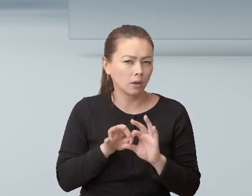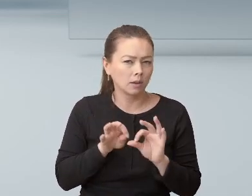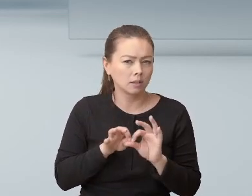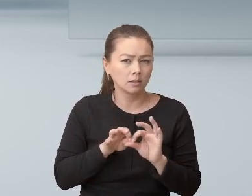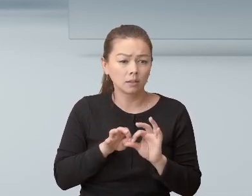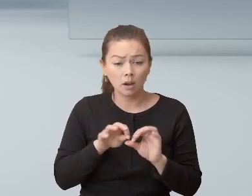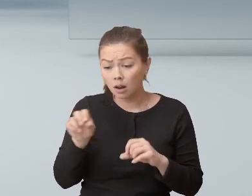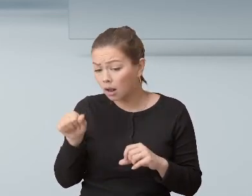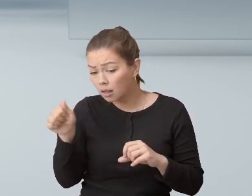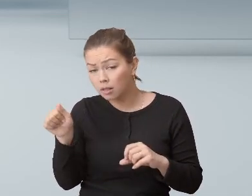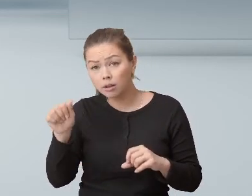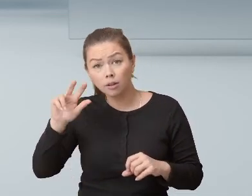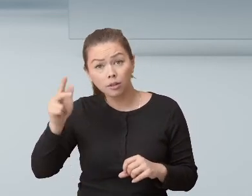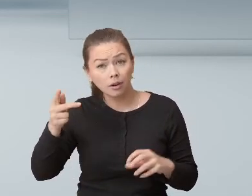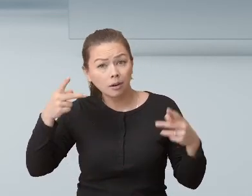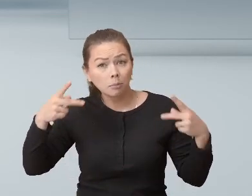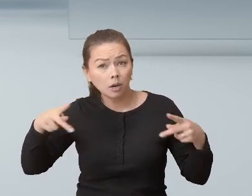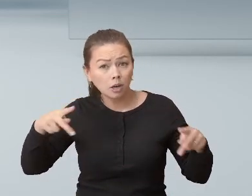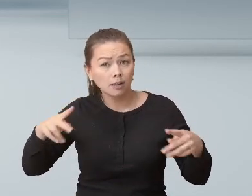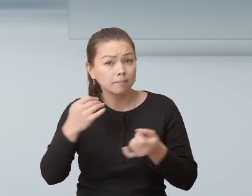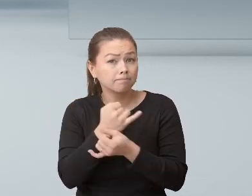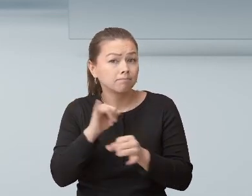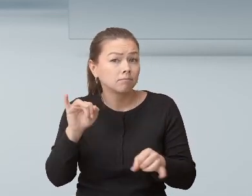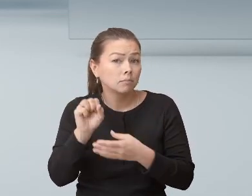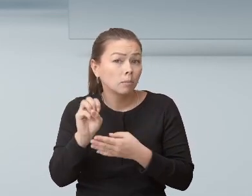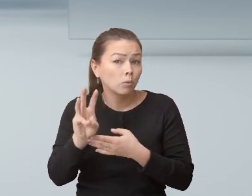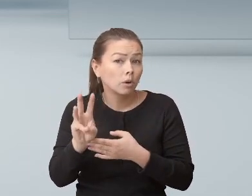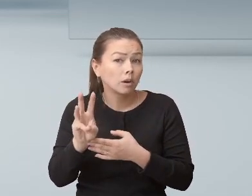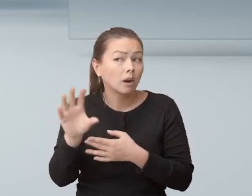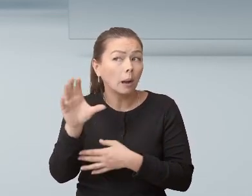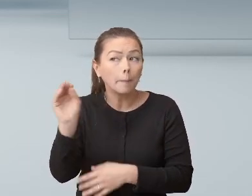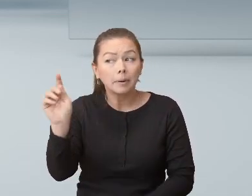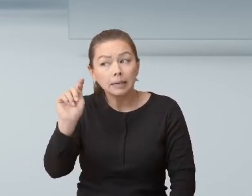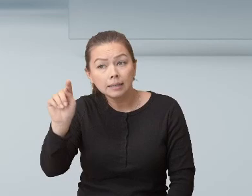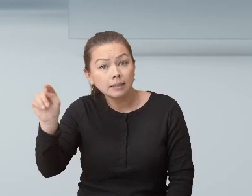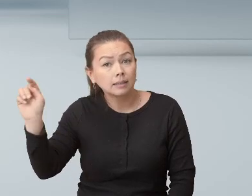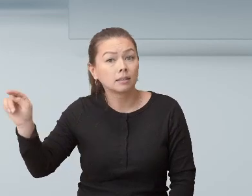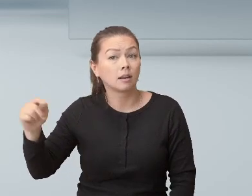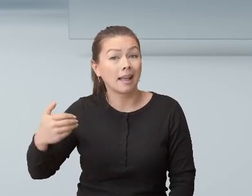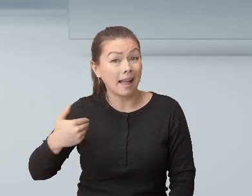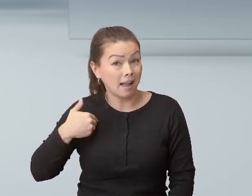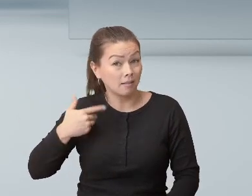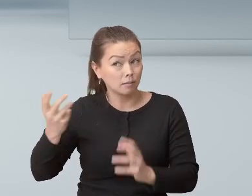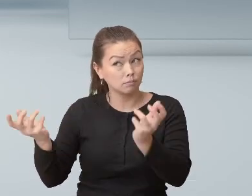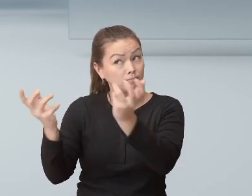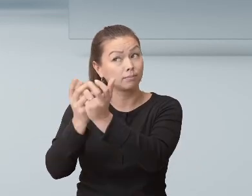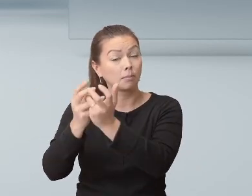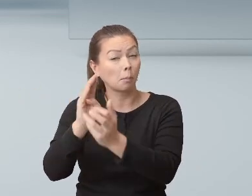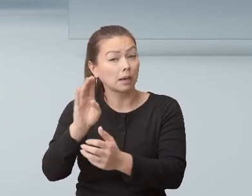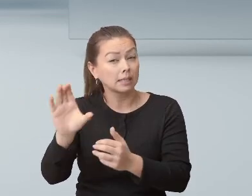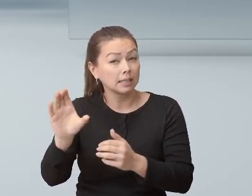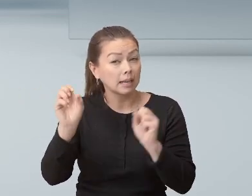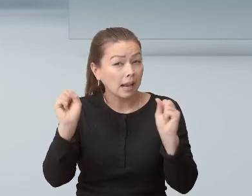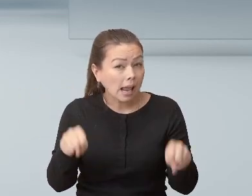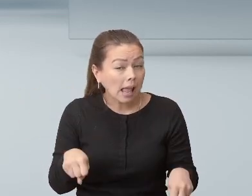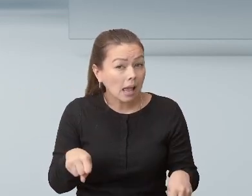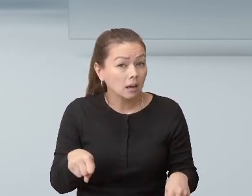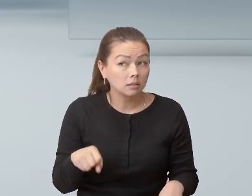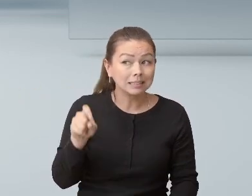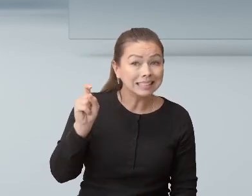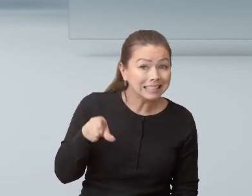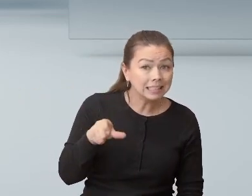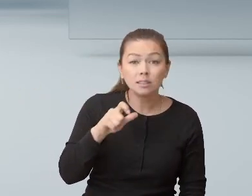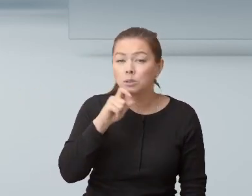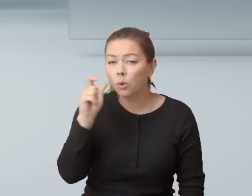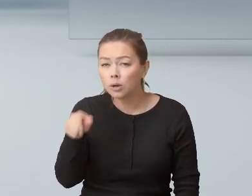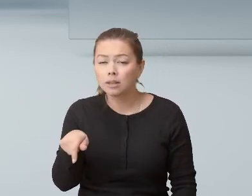there any other third-party independent software vendors that make solutions for apps for Business Central? Would that be needed?